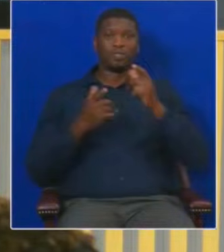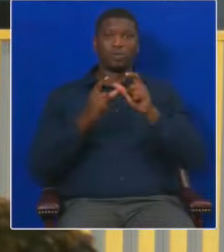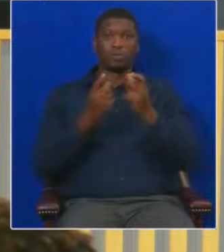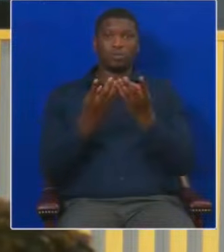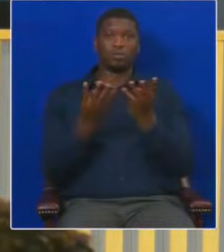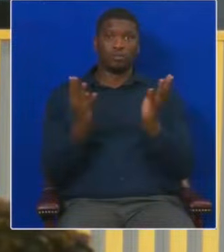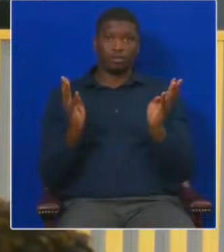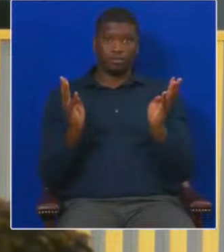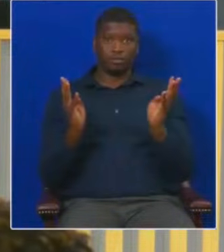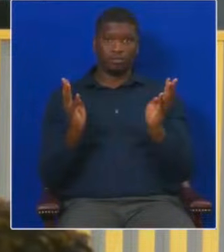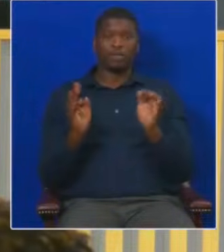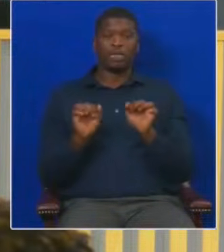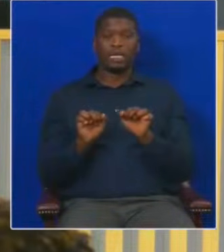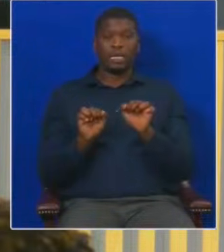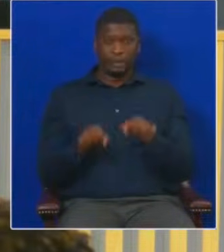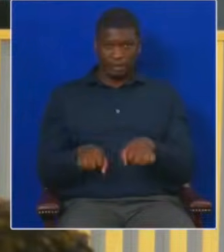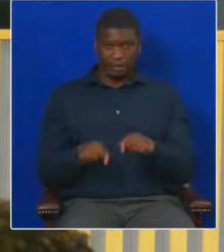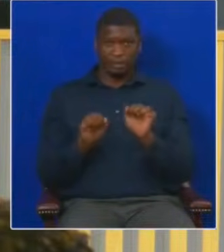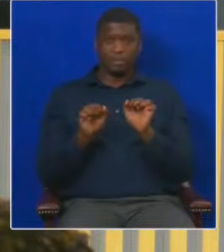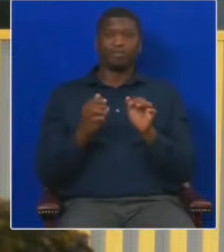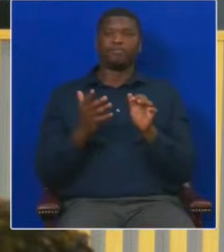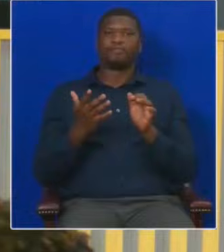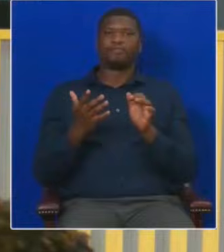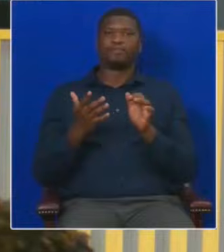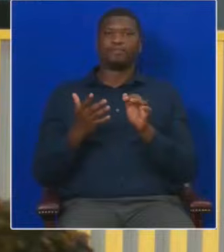Yes, inquiries were made at